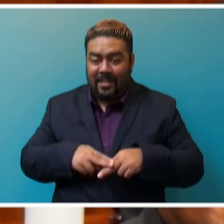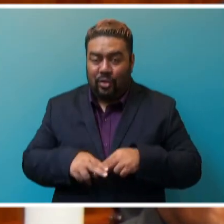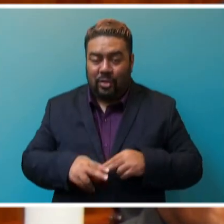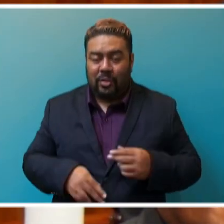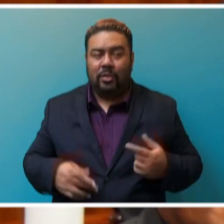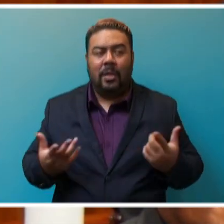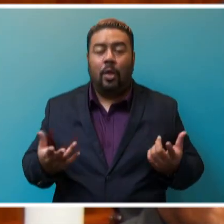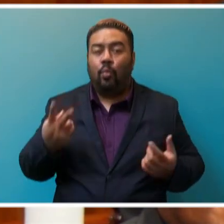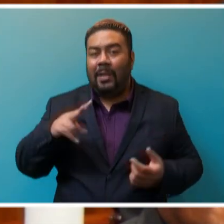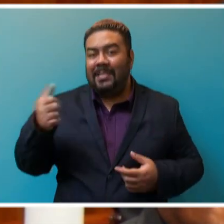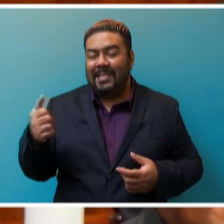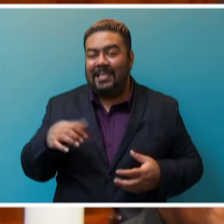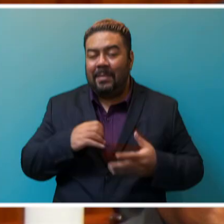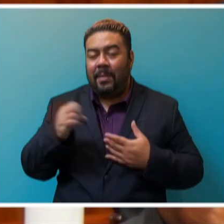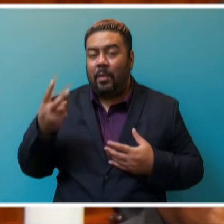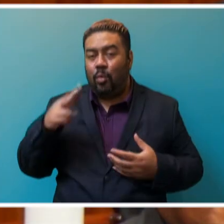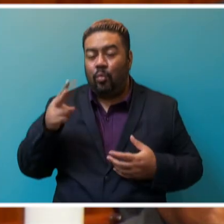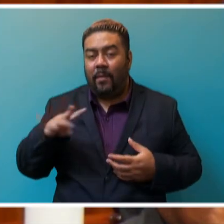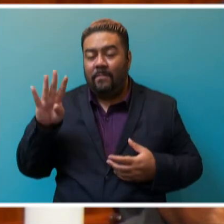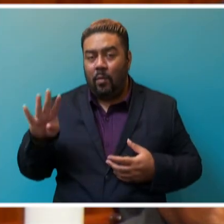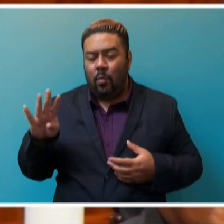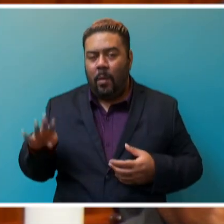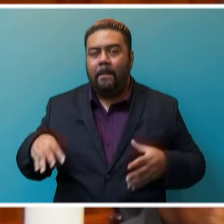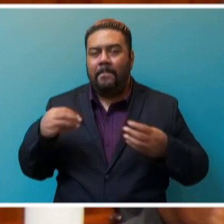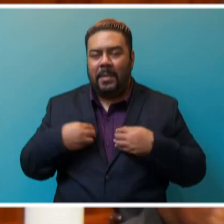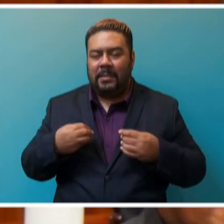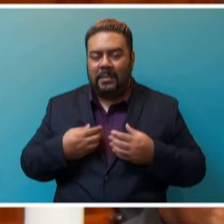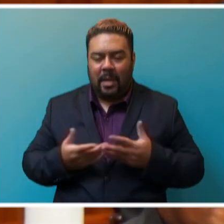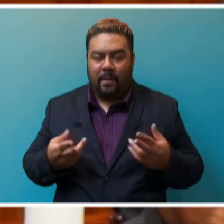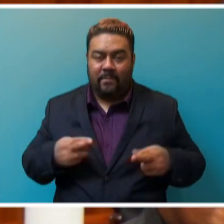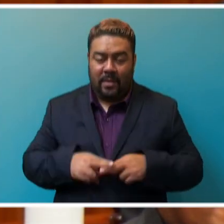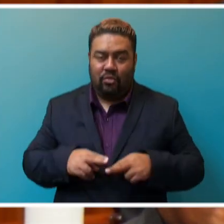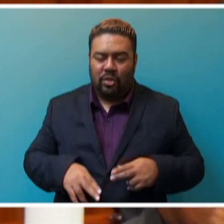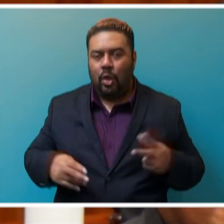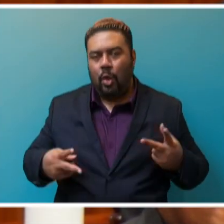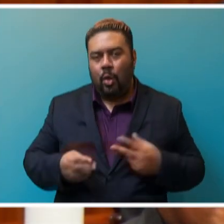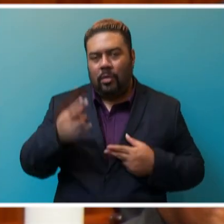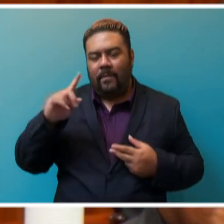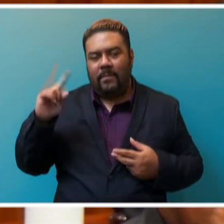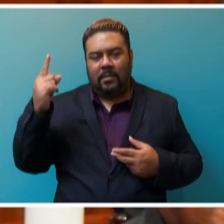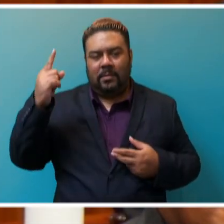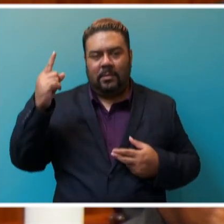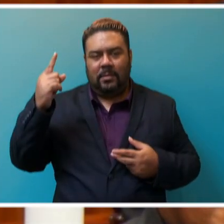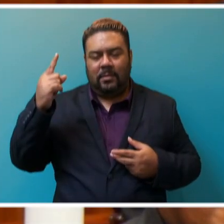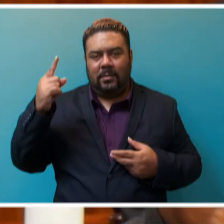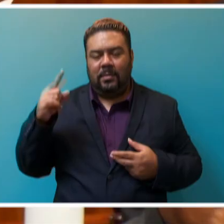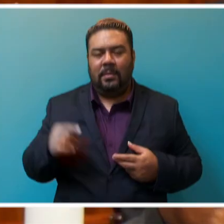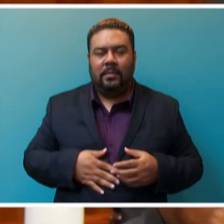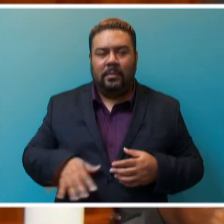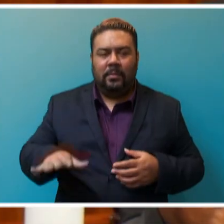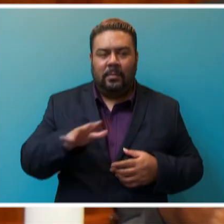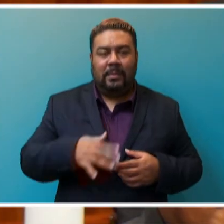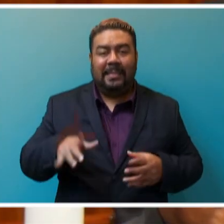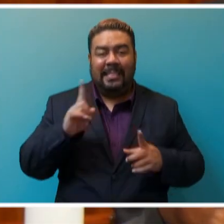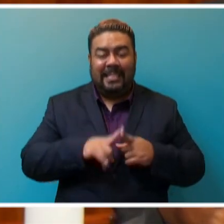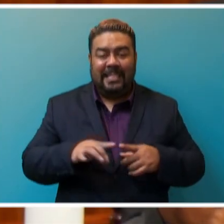26 September 2024, Business Now Fiji launched its first phase of integrated e-services